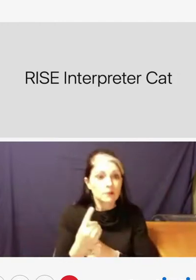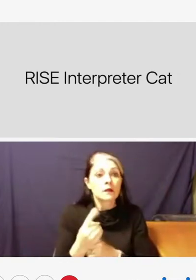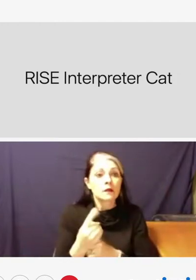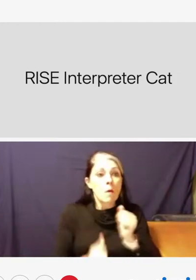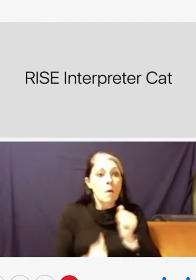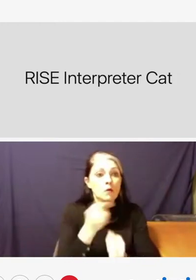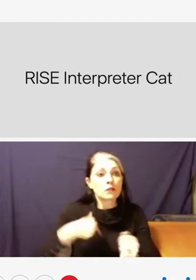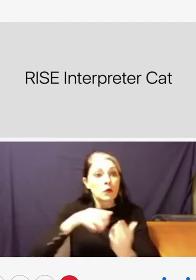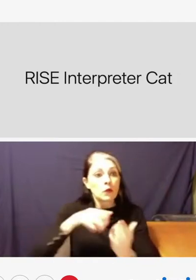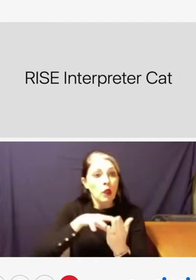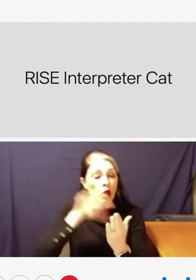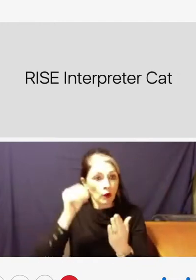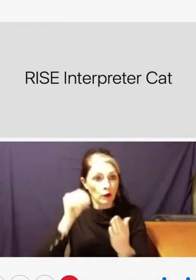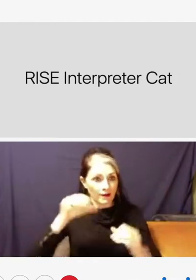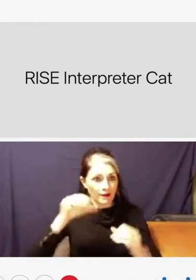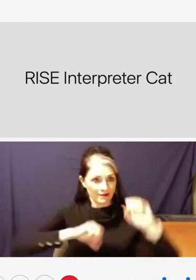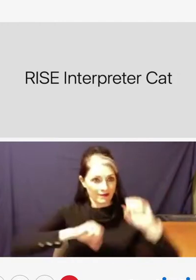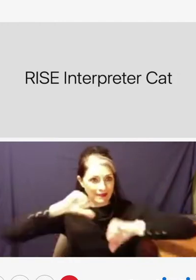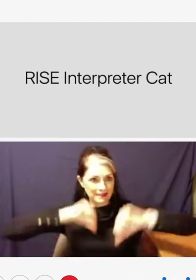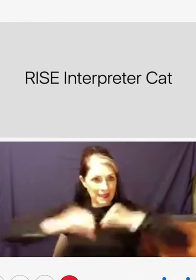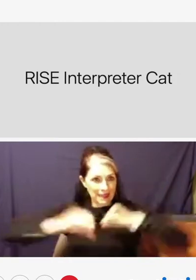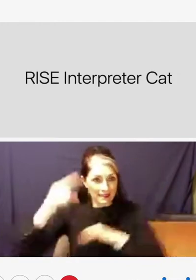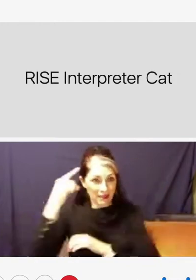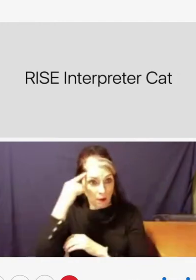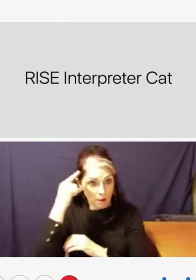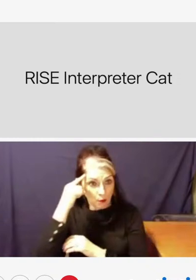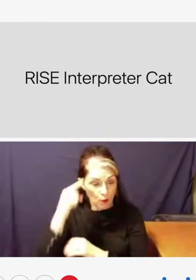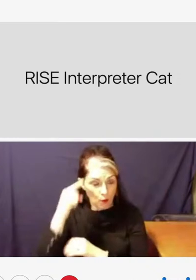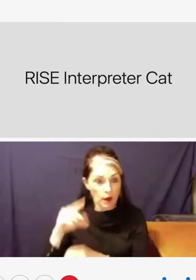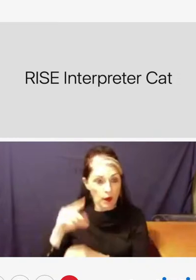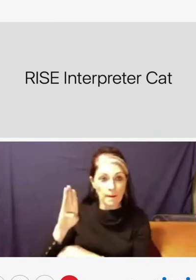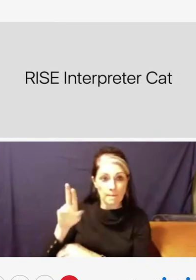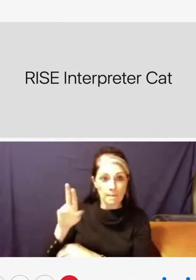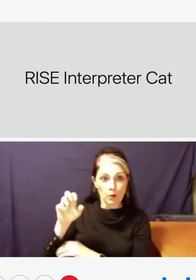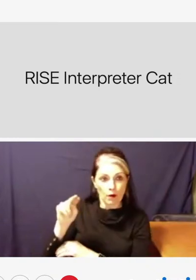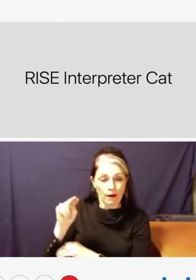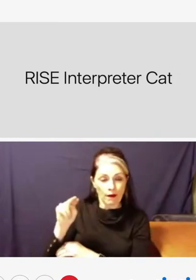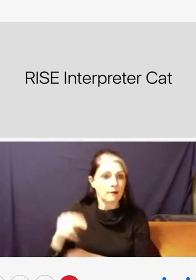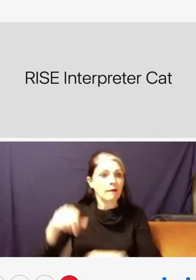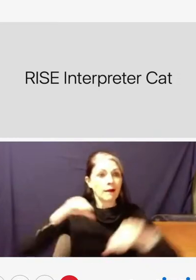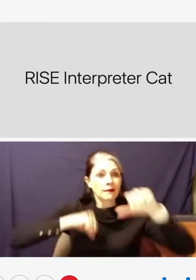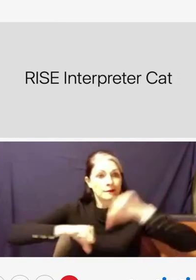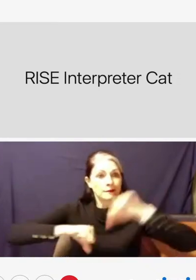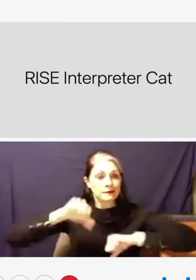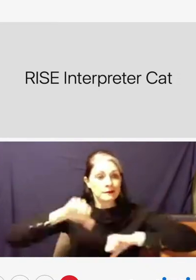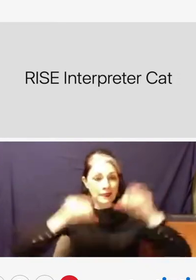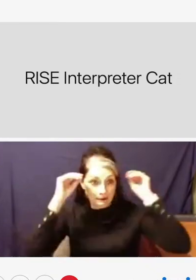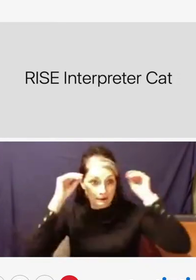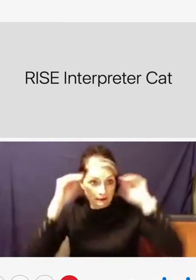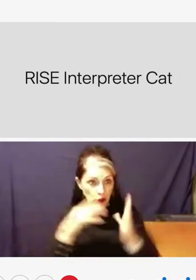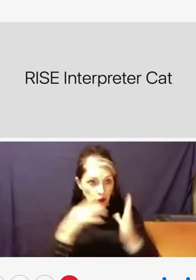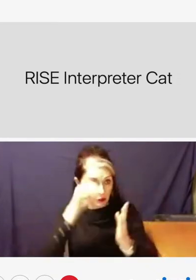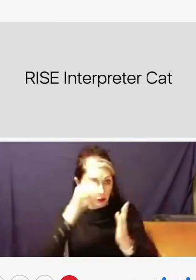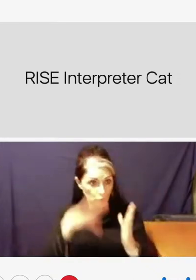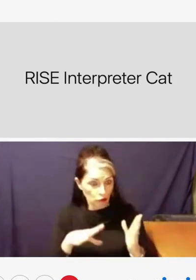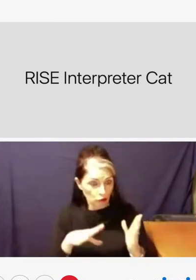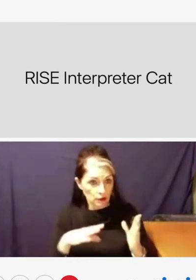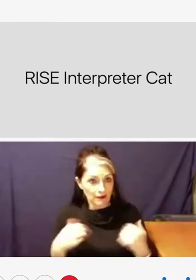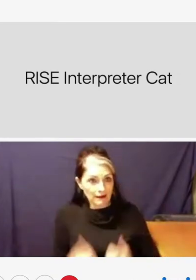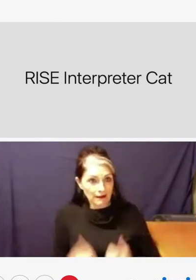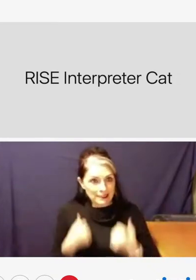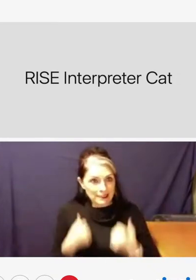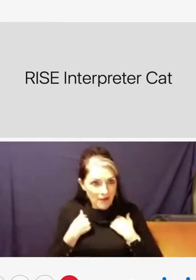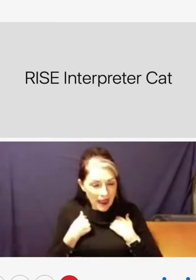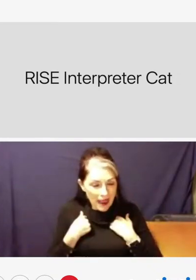science of the brain and the science of mental health is teaching us that when a student is is in a survival State when a student is dealing